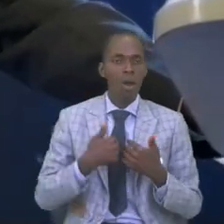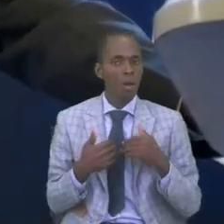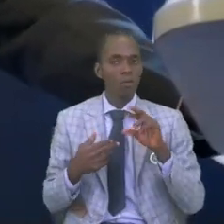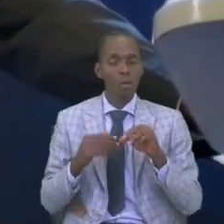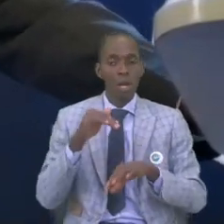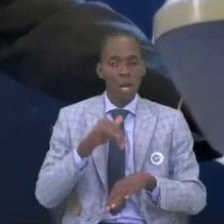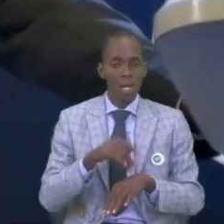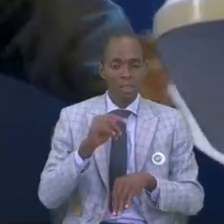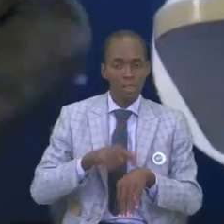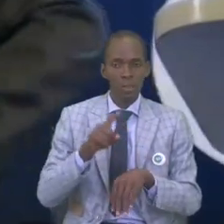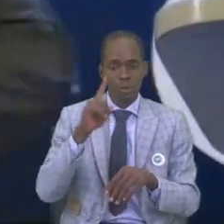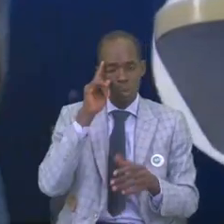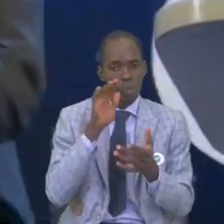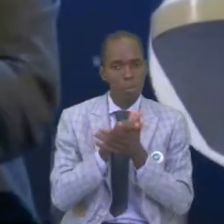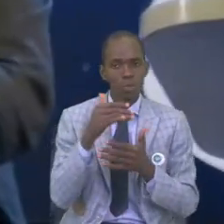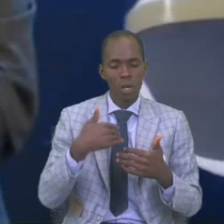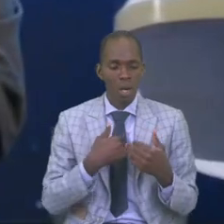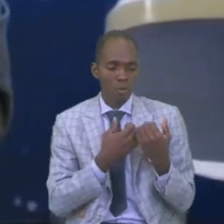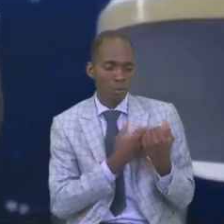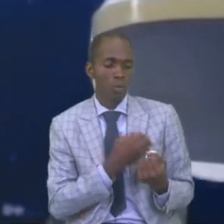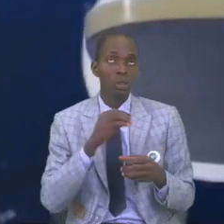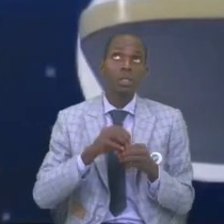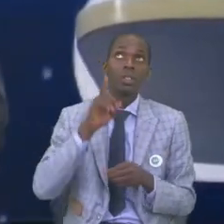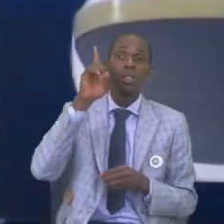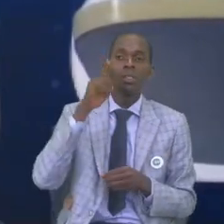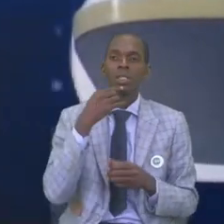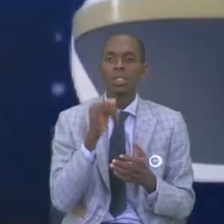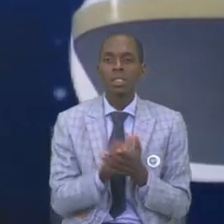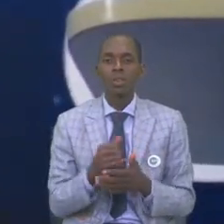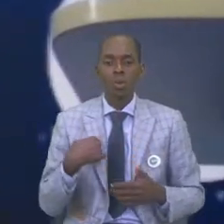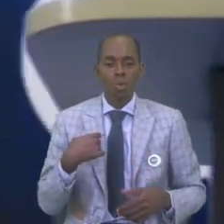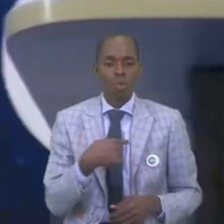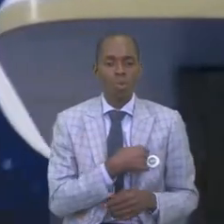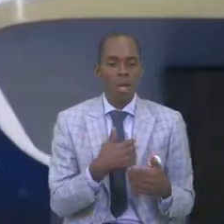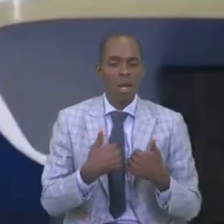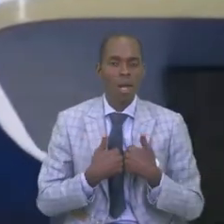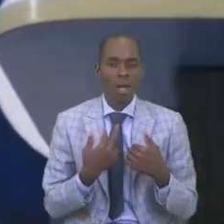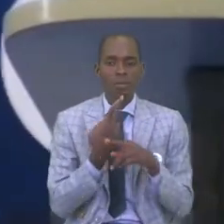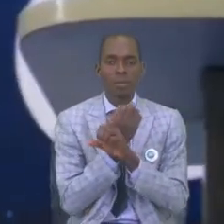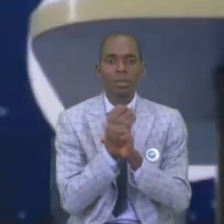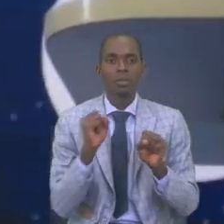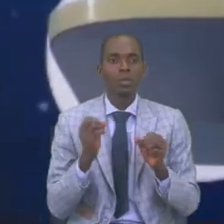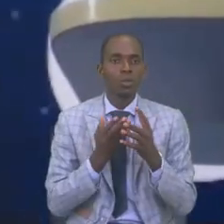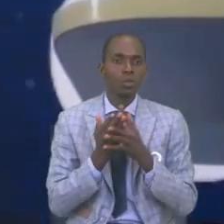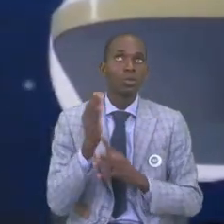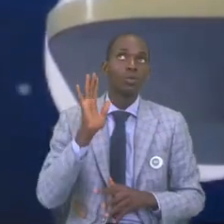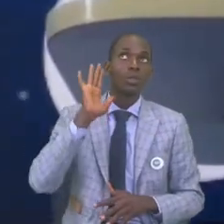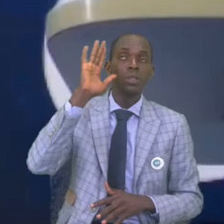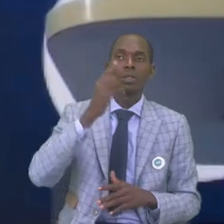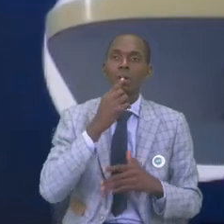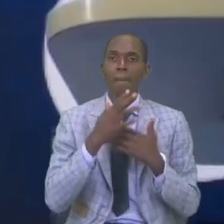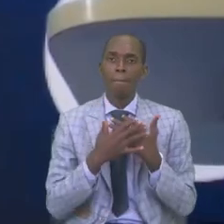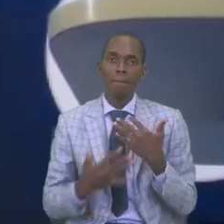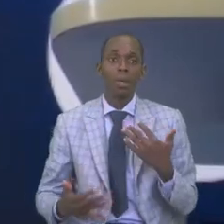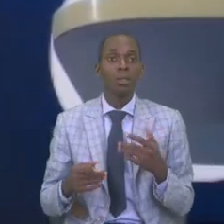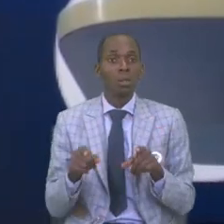we have confidence and trust in him, it says we have redemption through his blood,